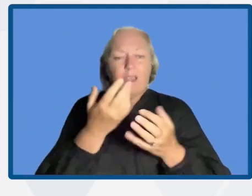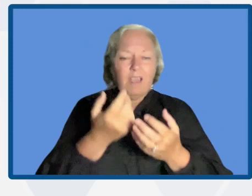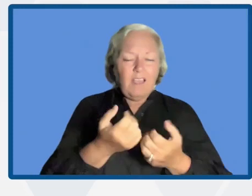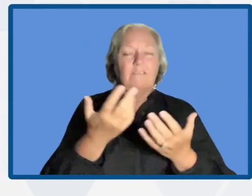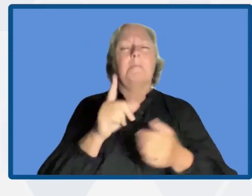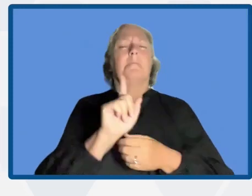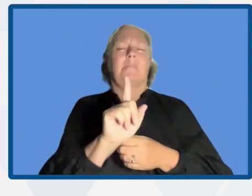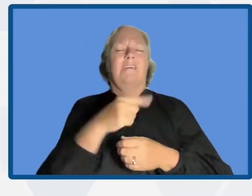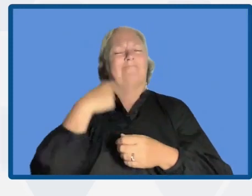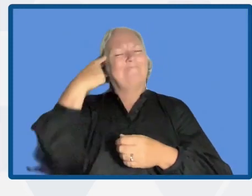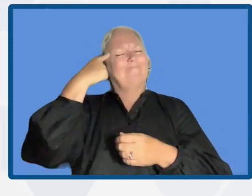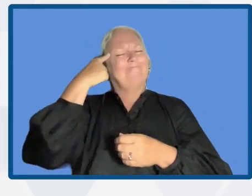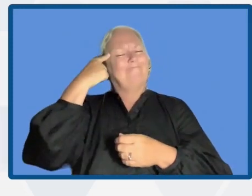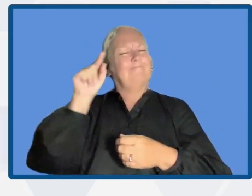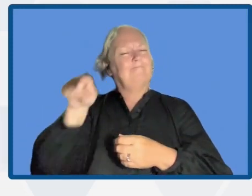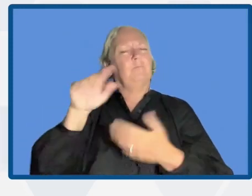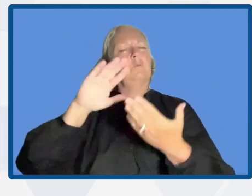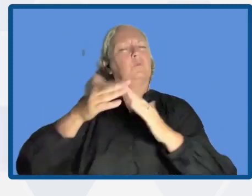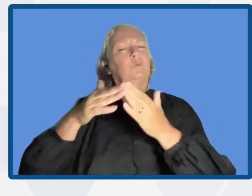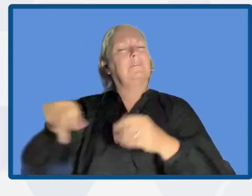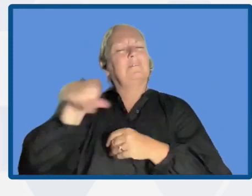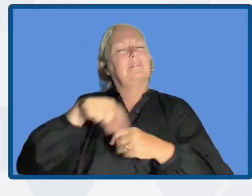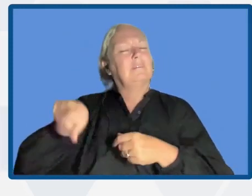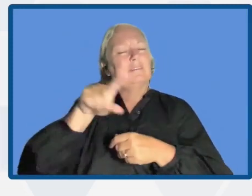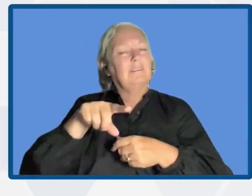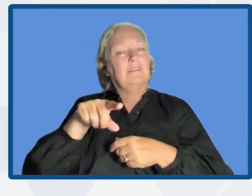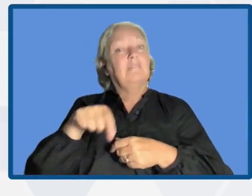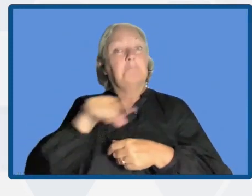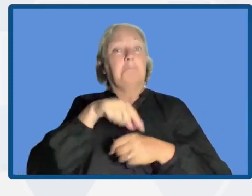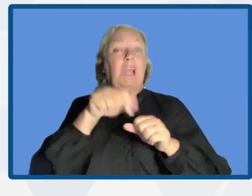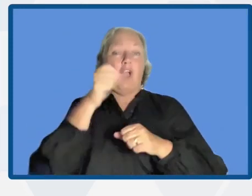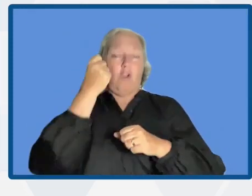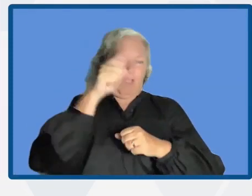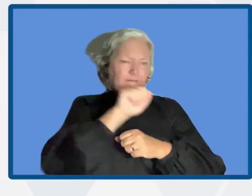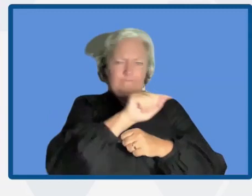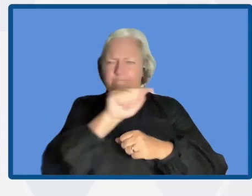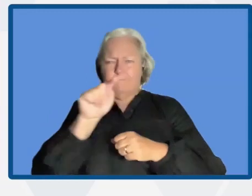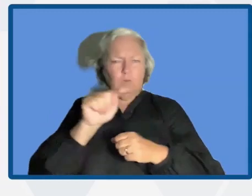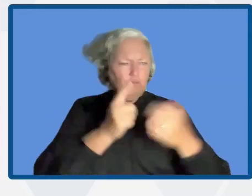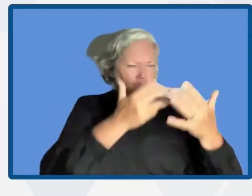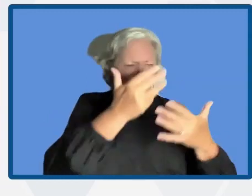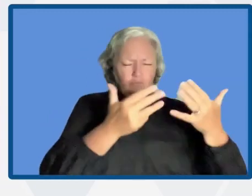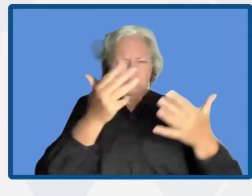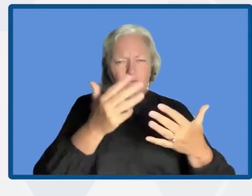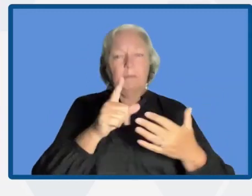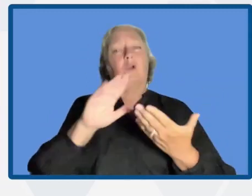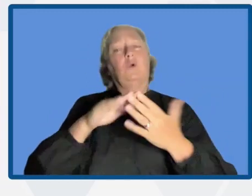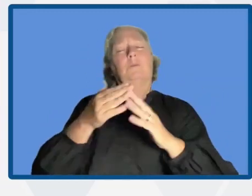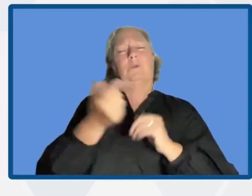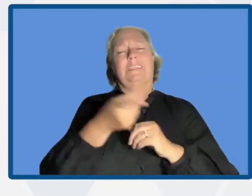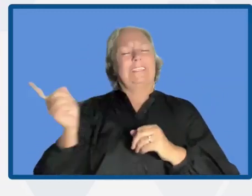community? We can understand different charts, but for the people in the community, this is not very visible